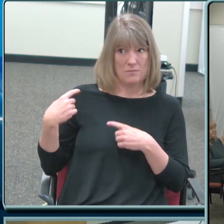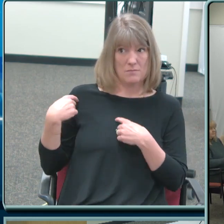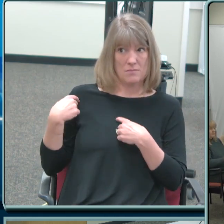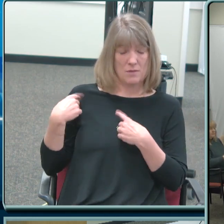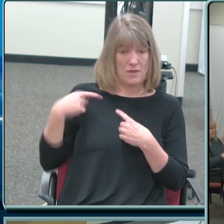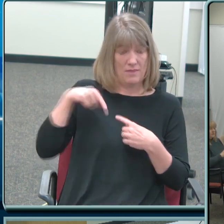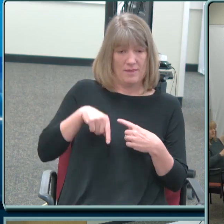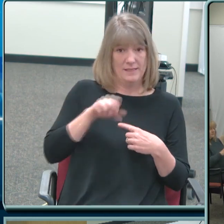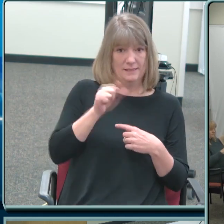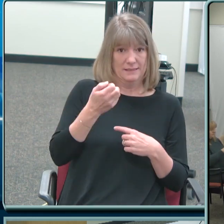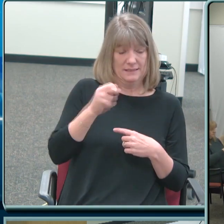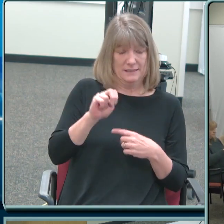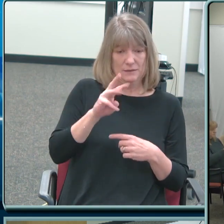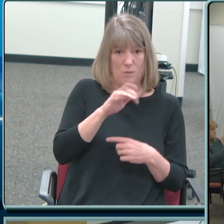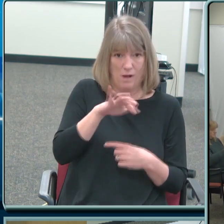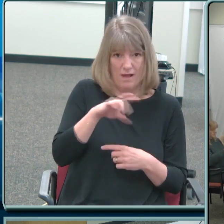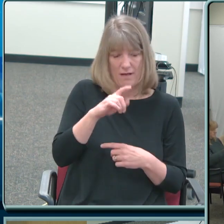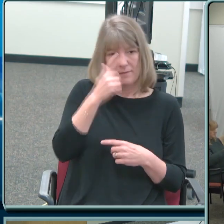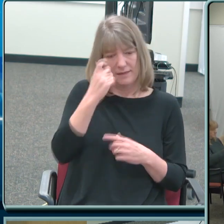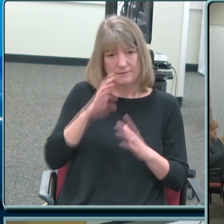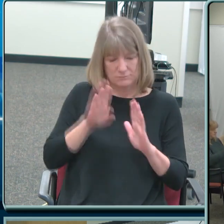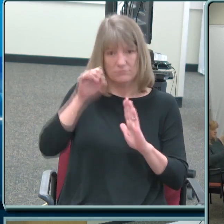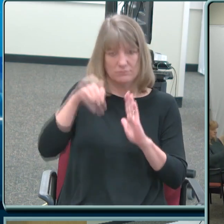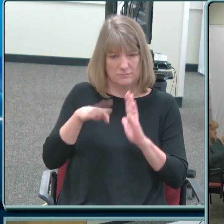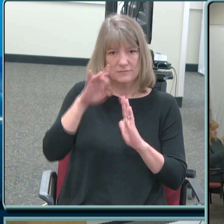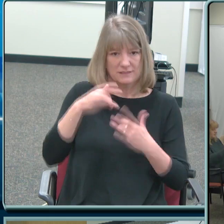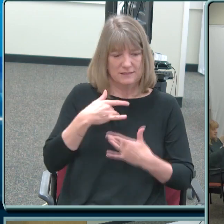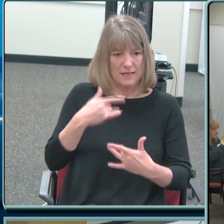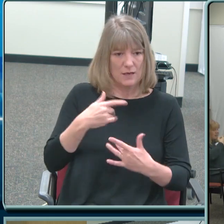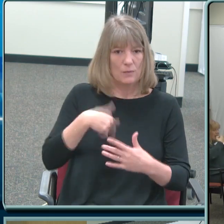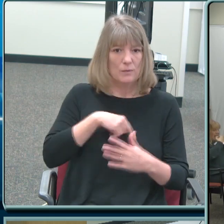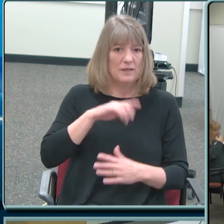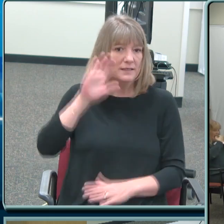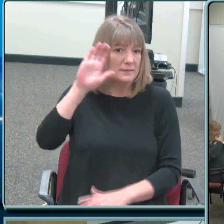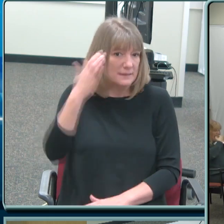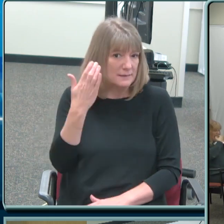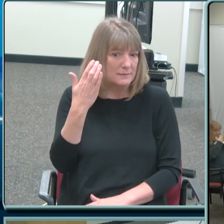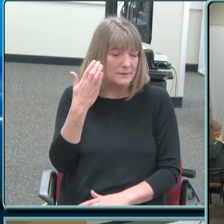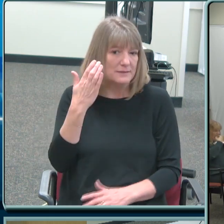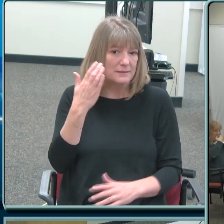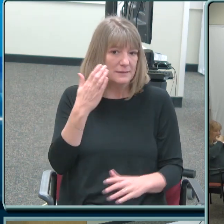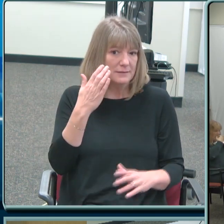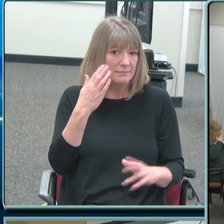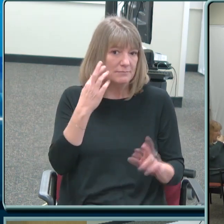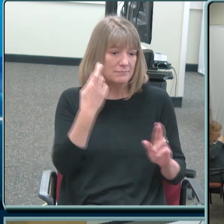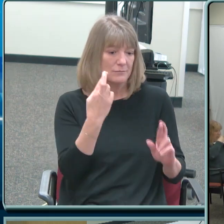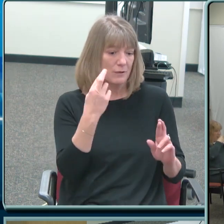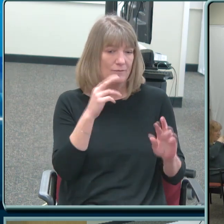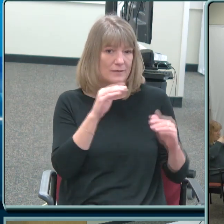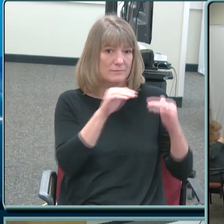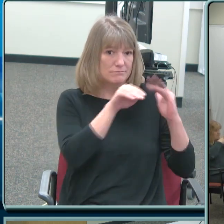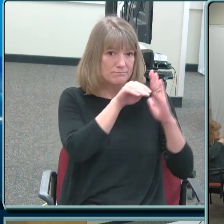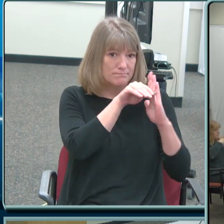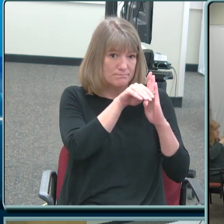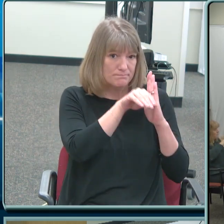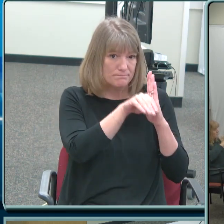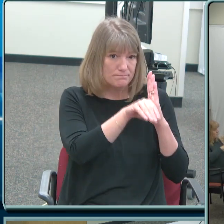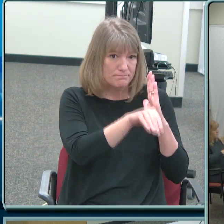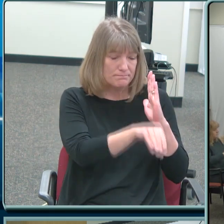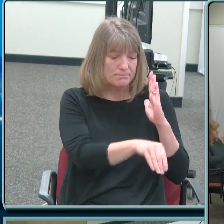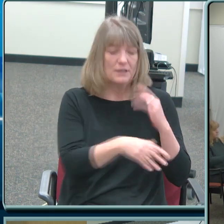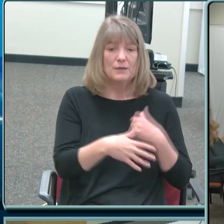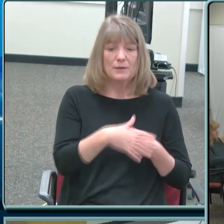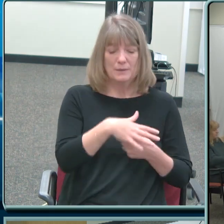season if you just sort of look at the trends, but we appear to be hopefully steady on the decline. There's been a lot of